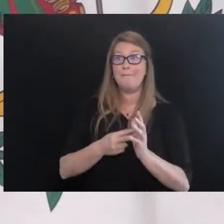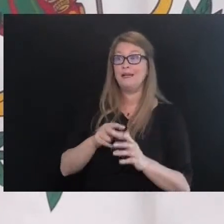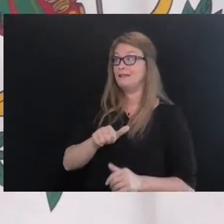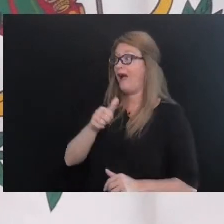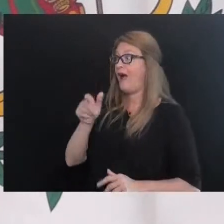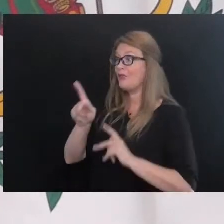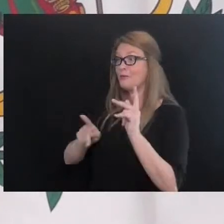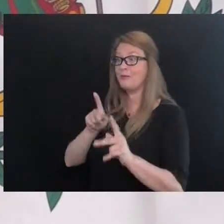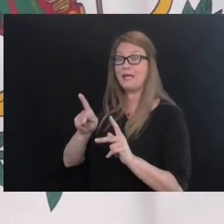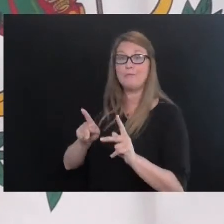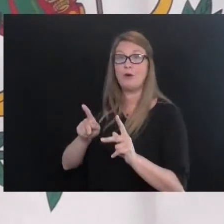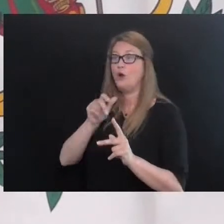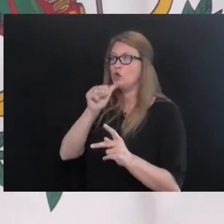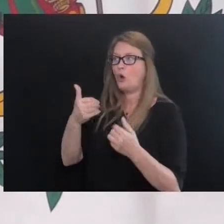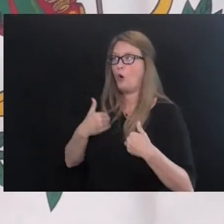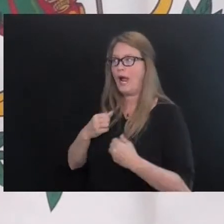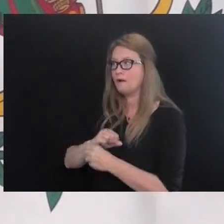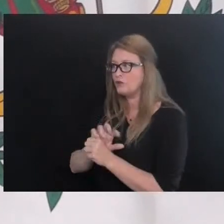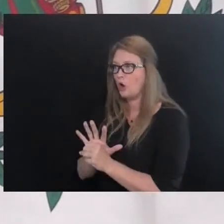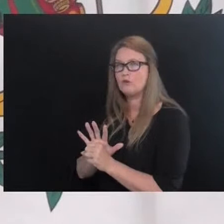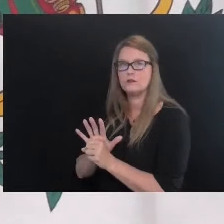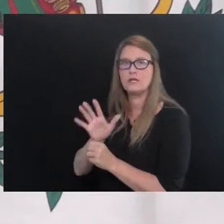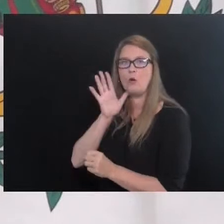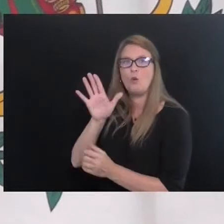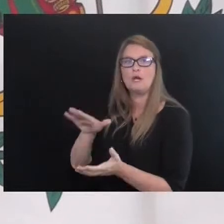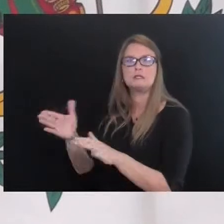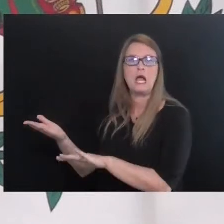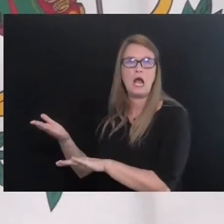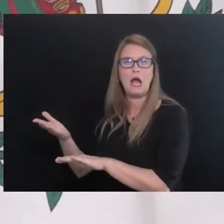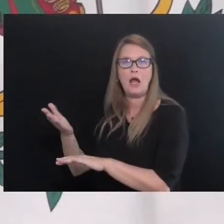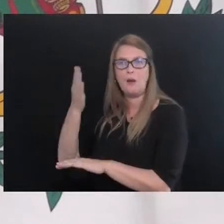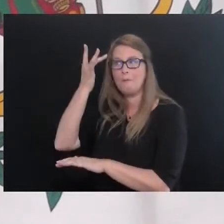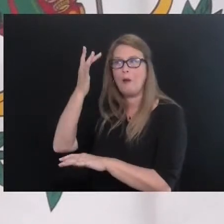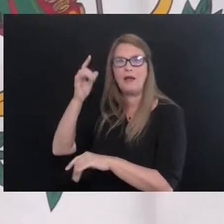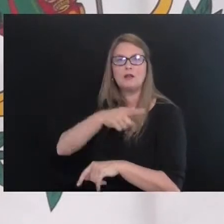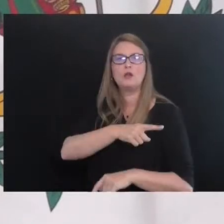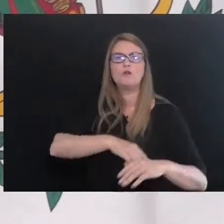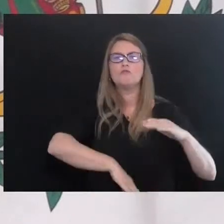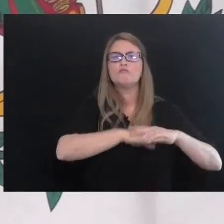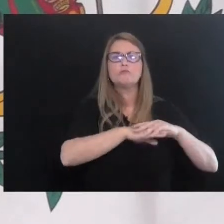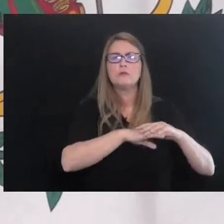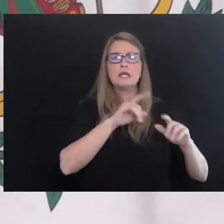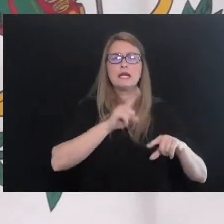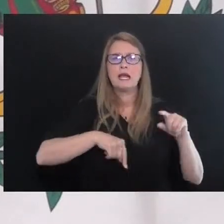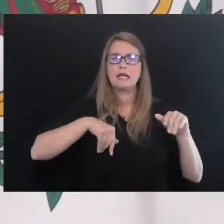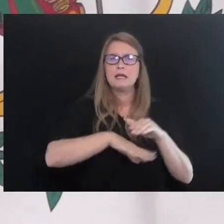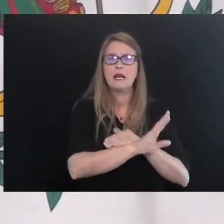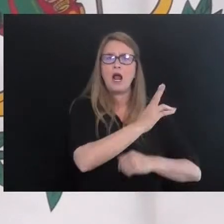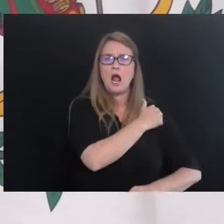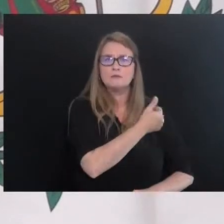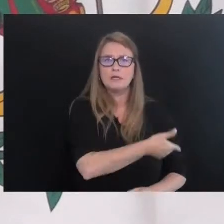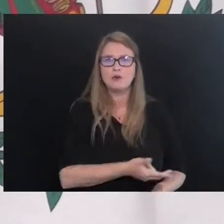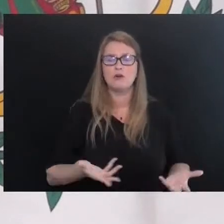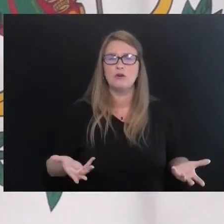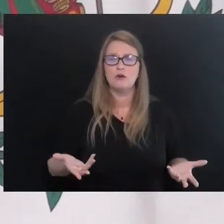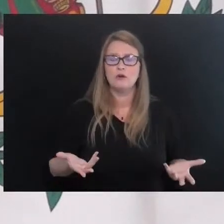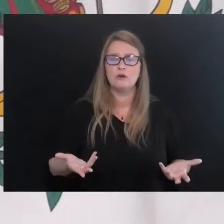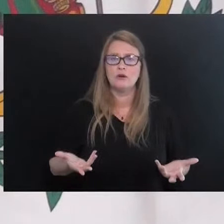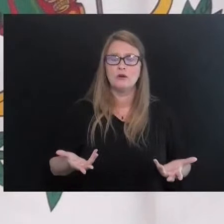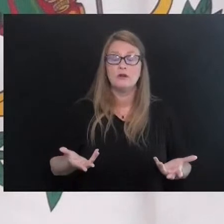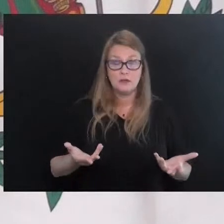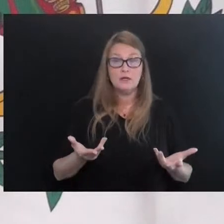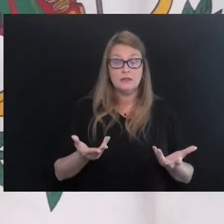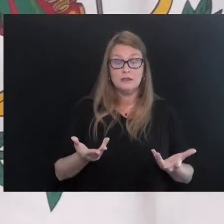die that don't even have COVID or do not have any level of this variant. Without any